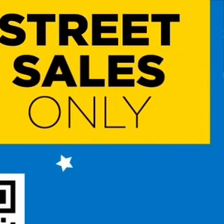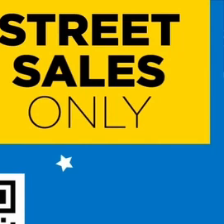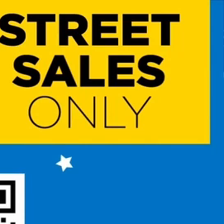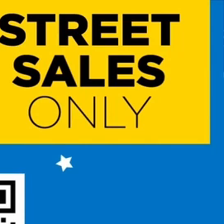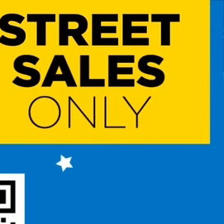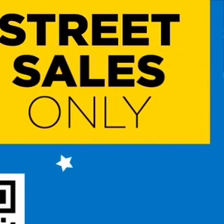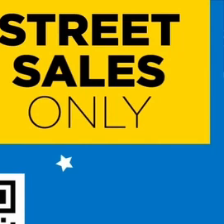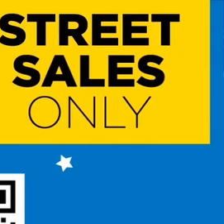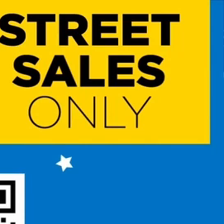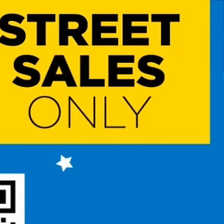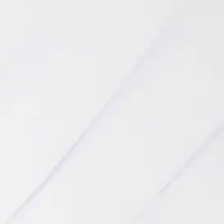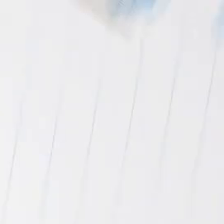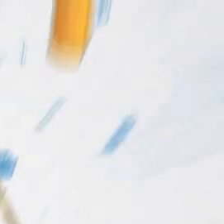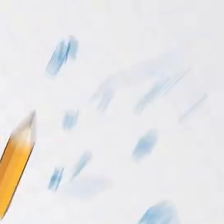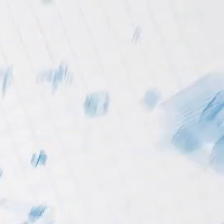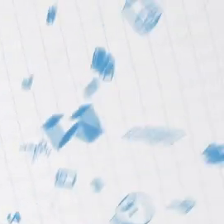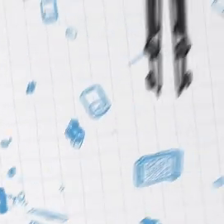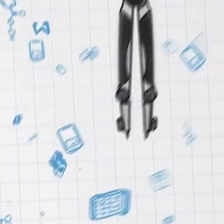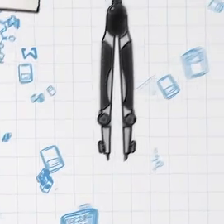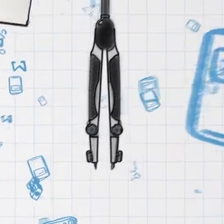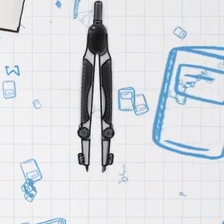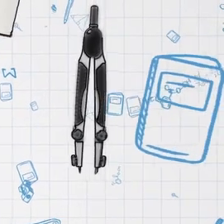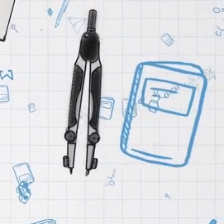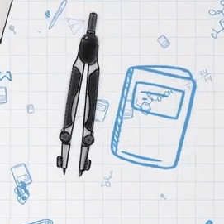activities with Zoe and Zoshi.